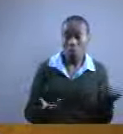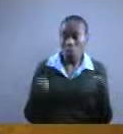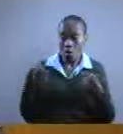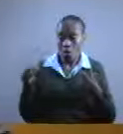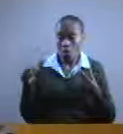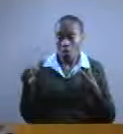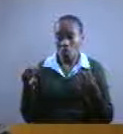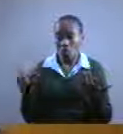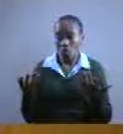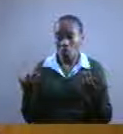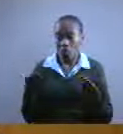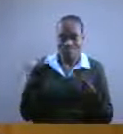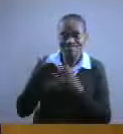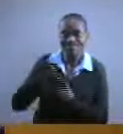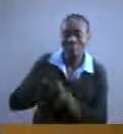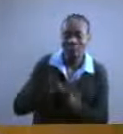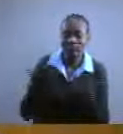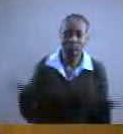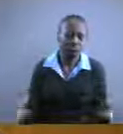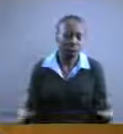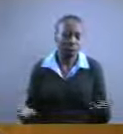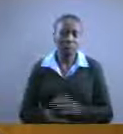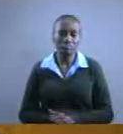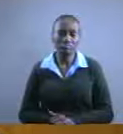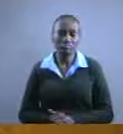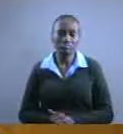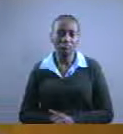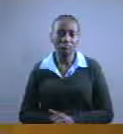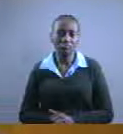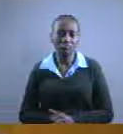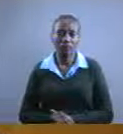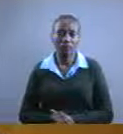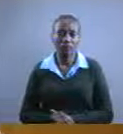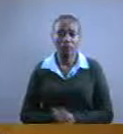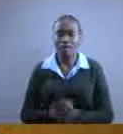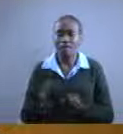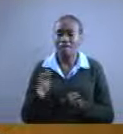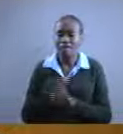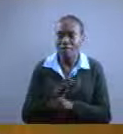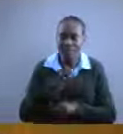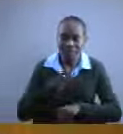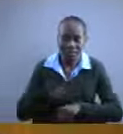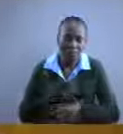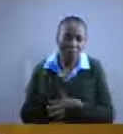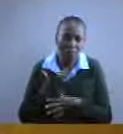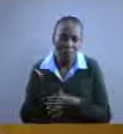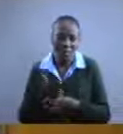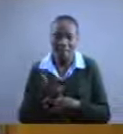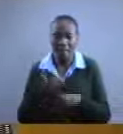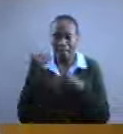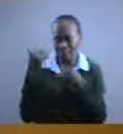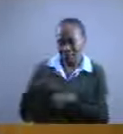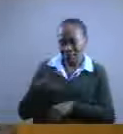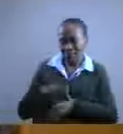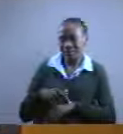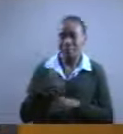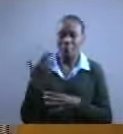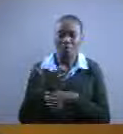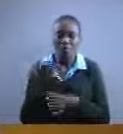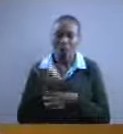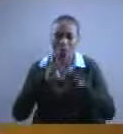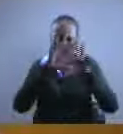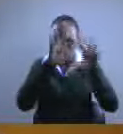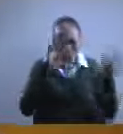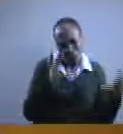interventions. Also the inclusion of seasonal and part-time workers, how do we deal with them? All these things are a product of a